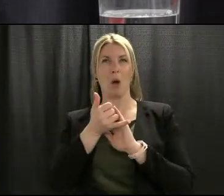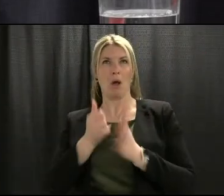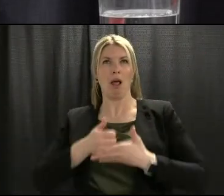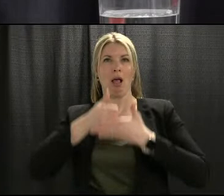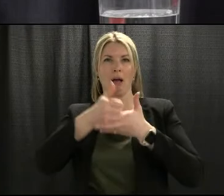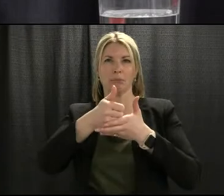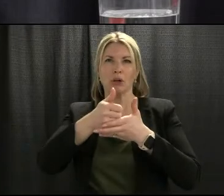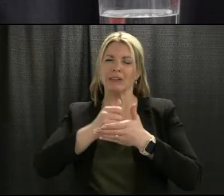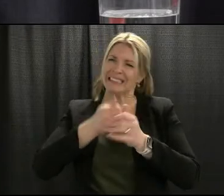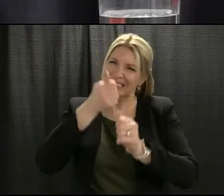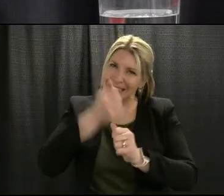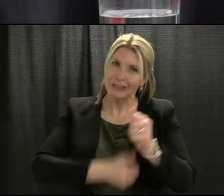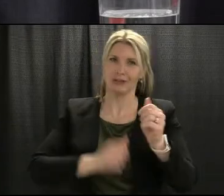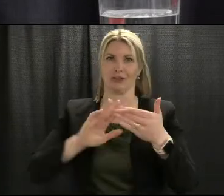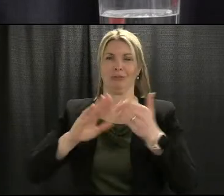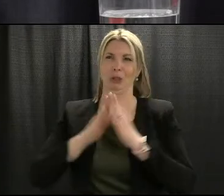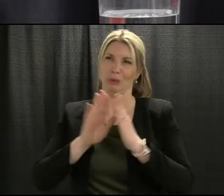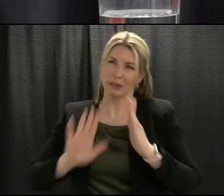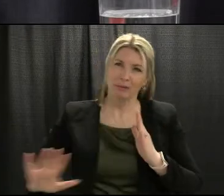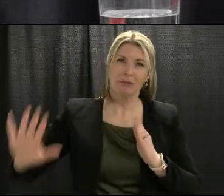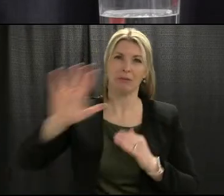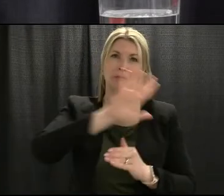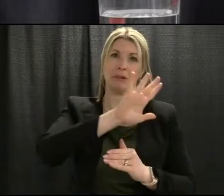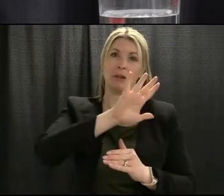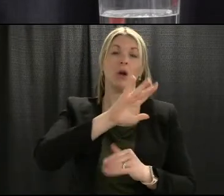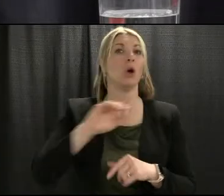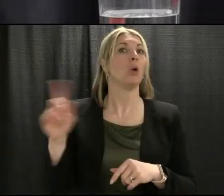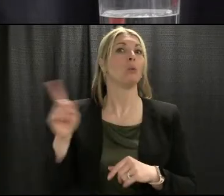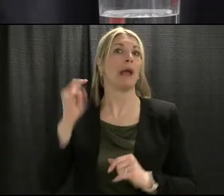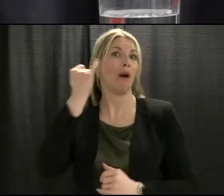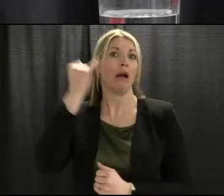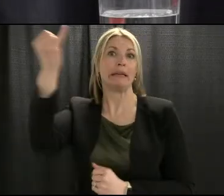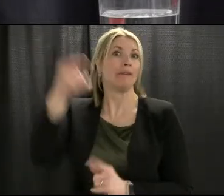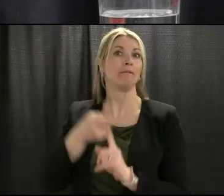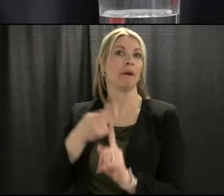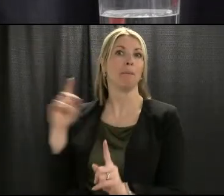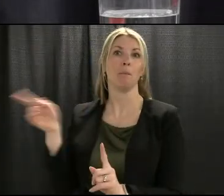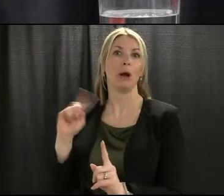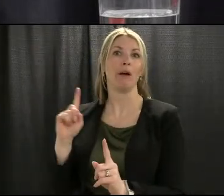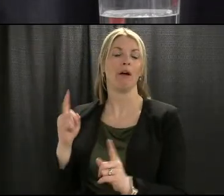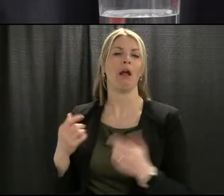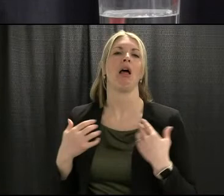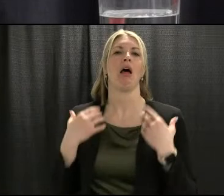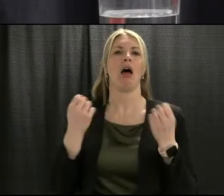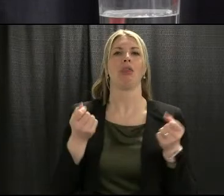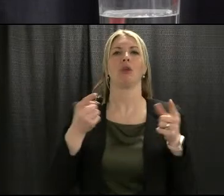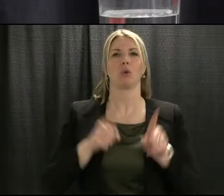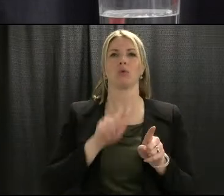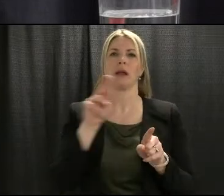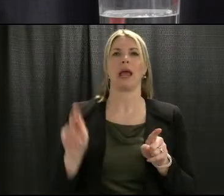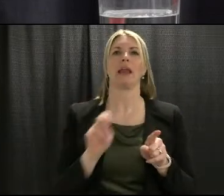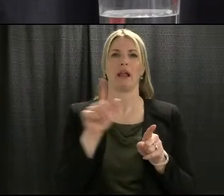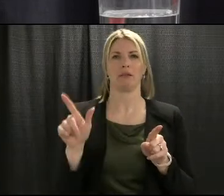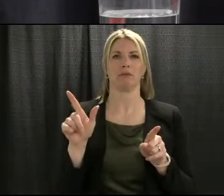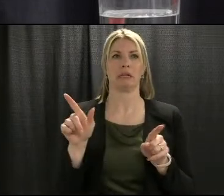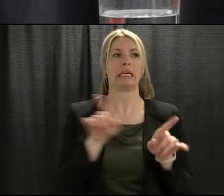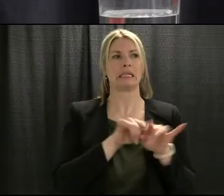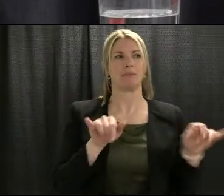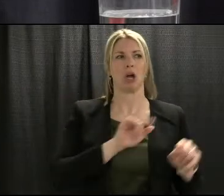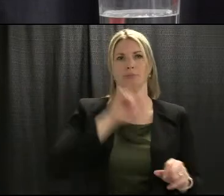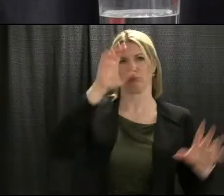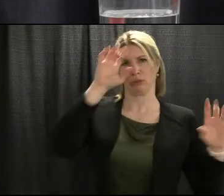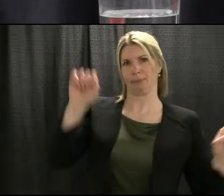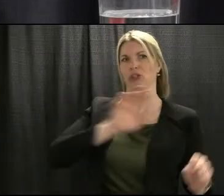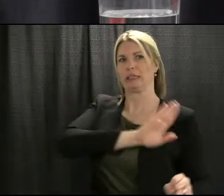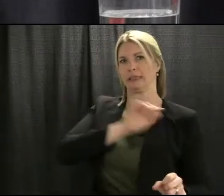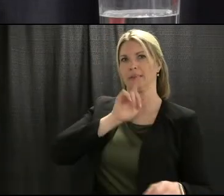on recommendations from Health Accord NL and guided by a new provincial health policy framework. Family care teams aim